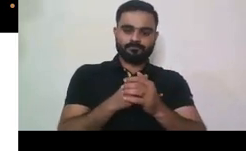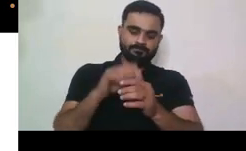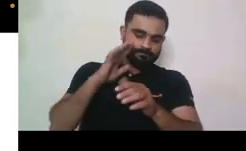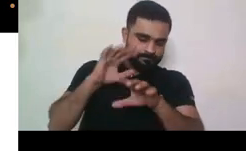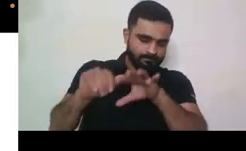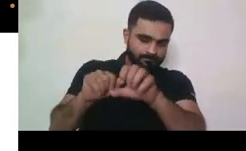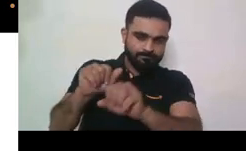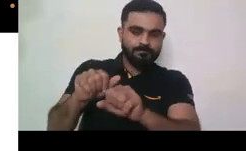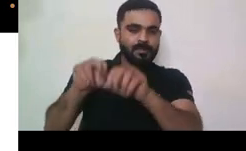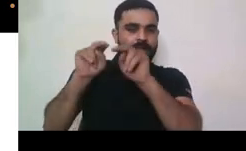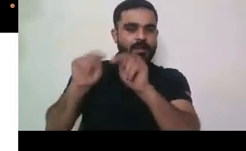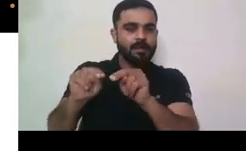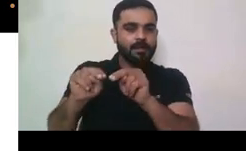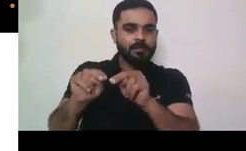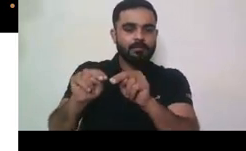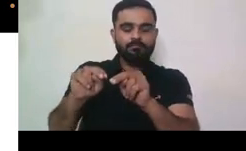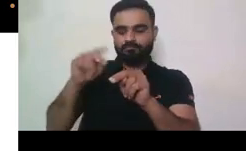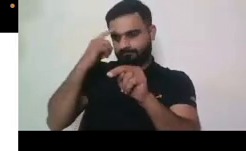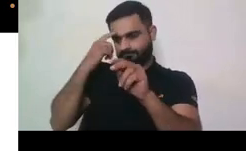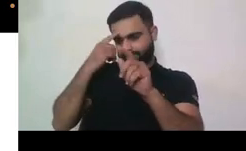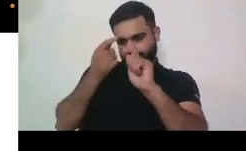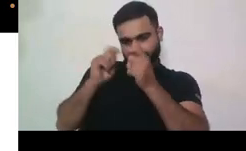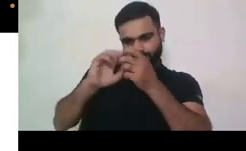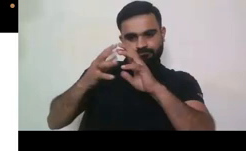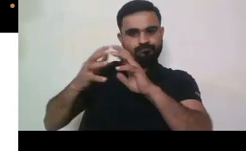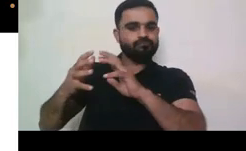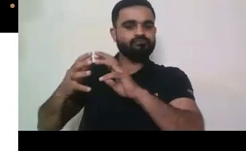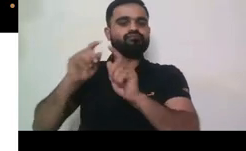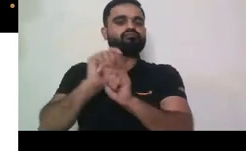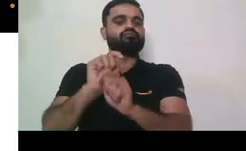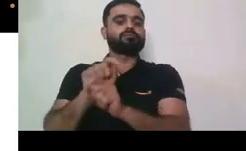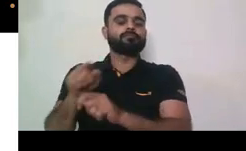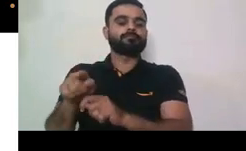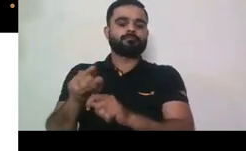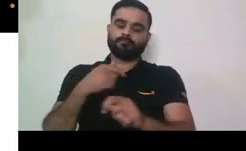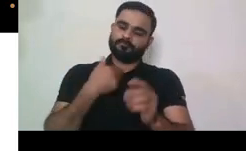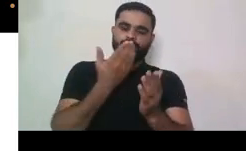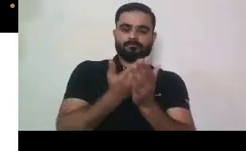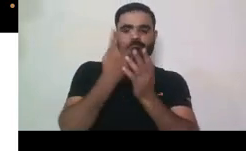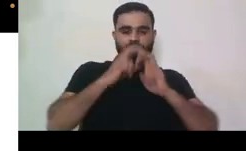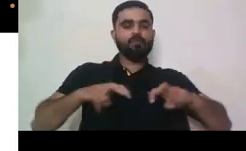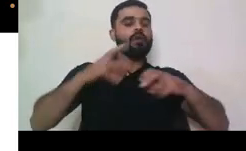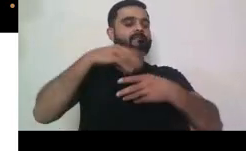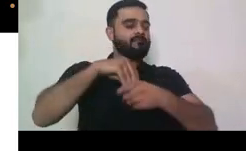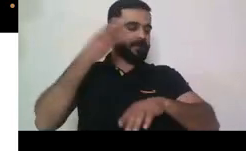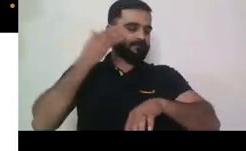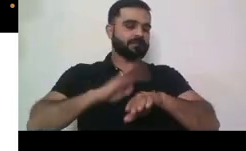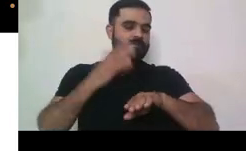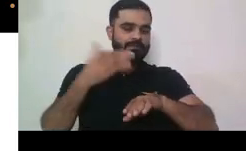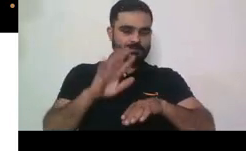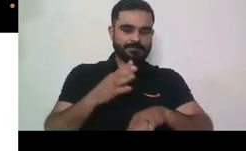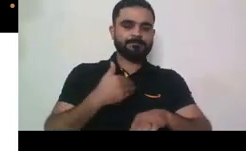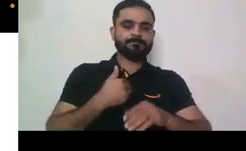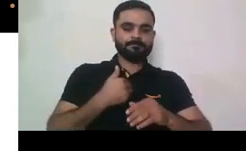identifying the needs and brainstorming. So as I was a part of one of the group, in the group,